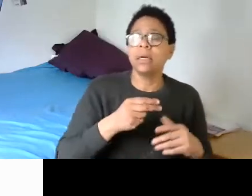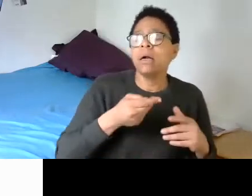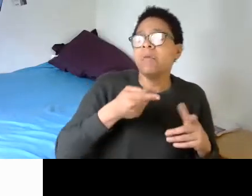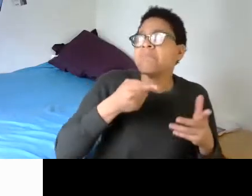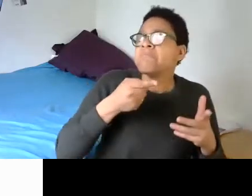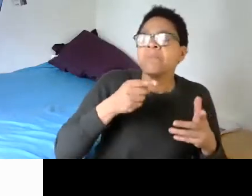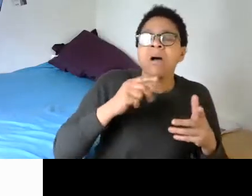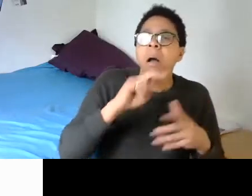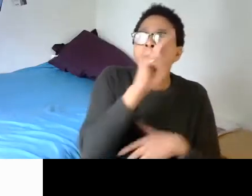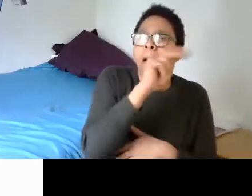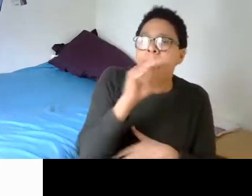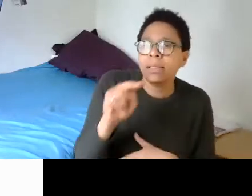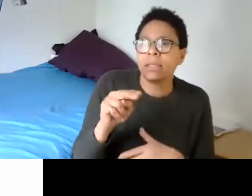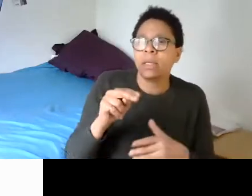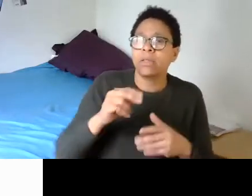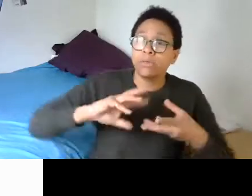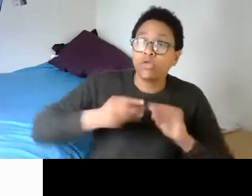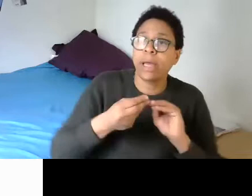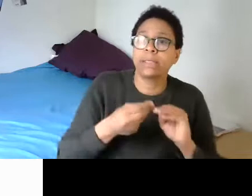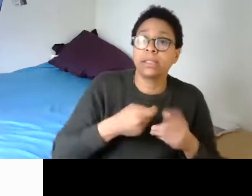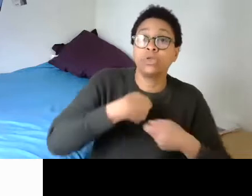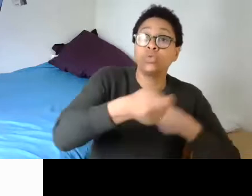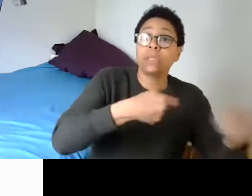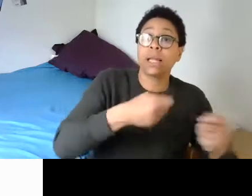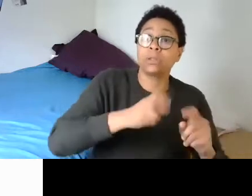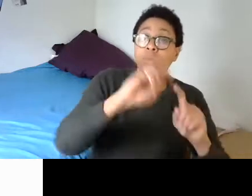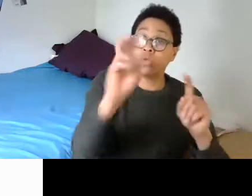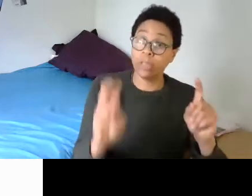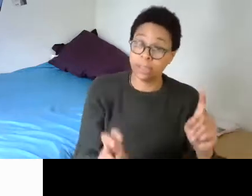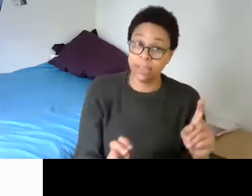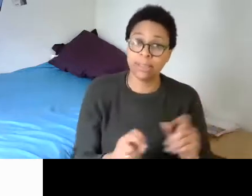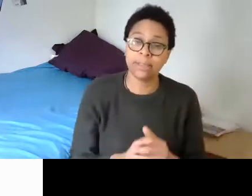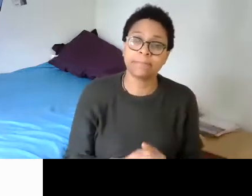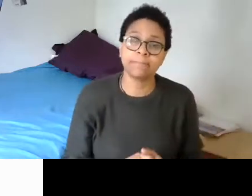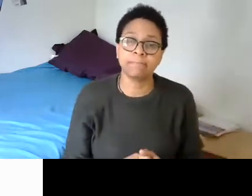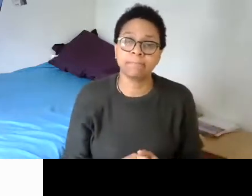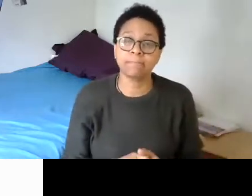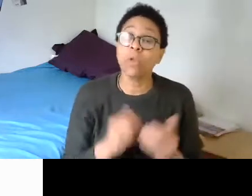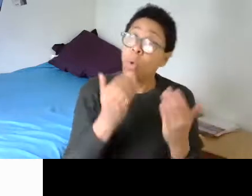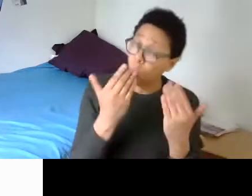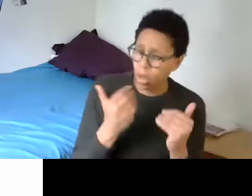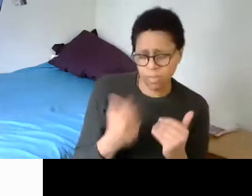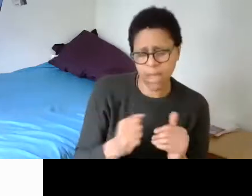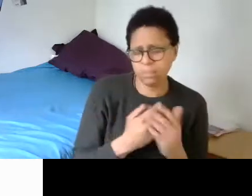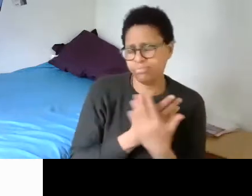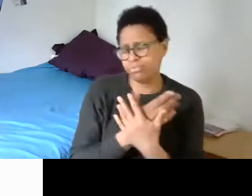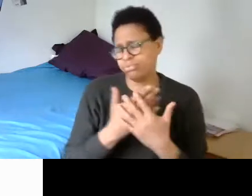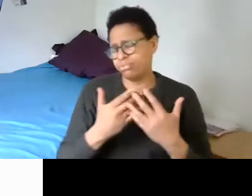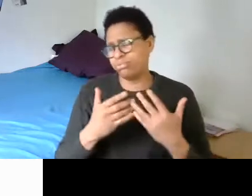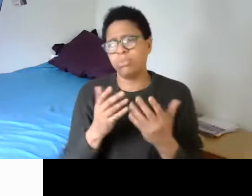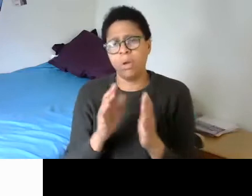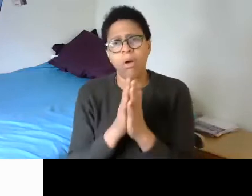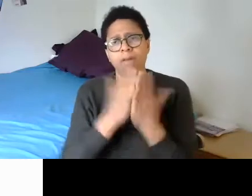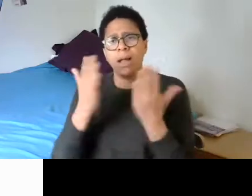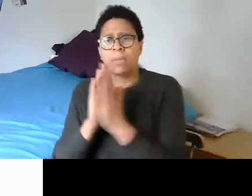for the European tourist market, often by those working for the East India Company. And Wellcome has albums of similar paintings in the collection.